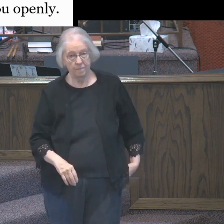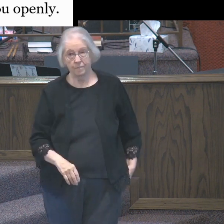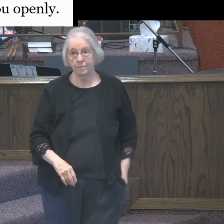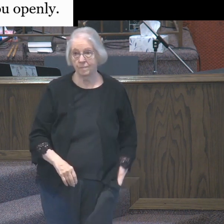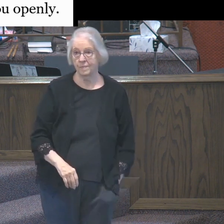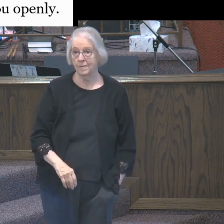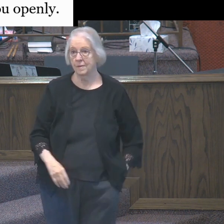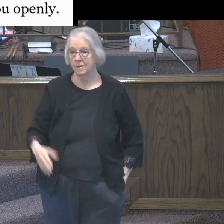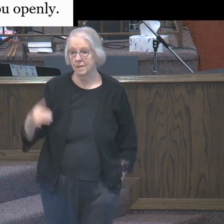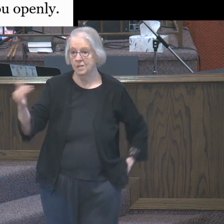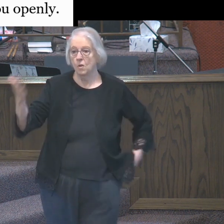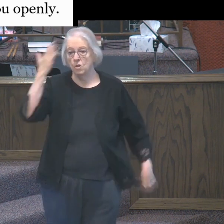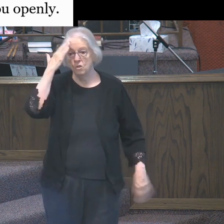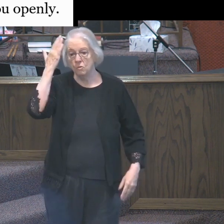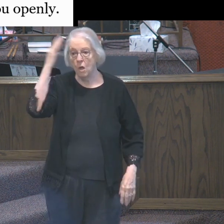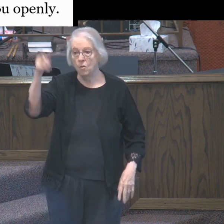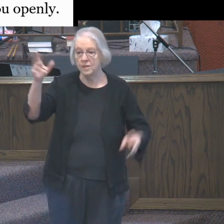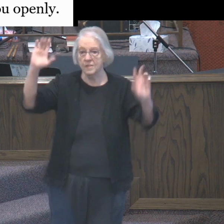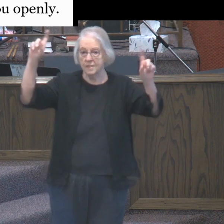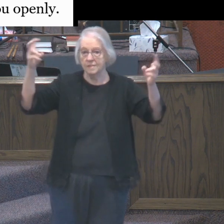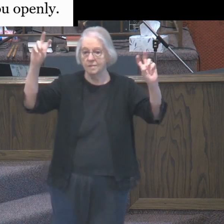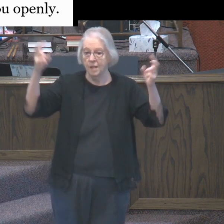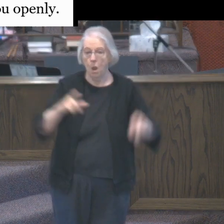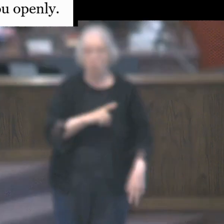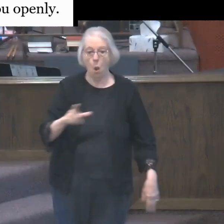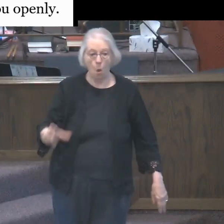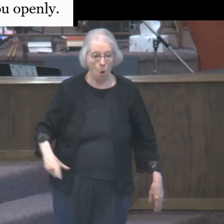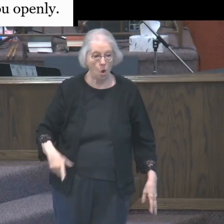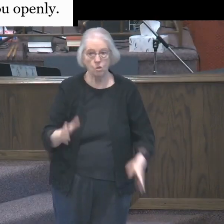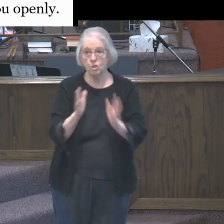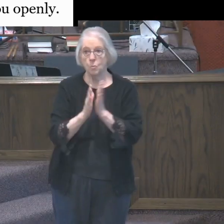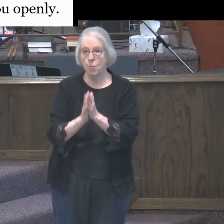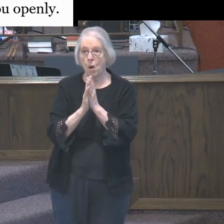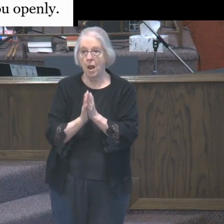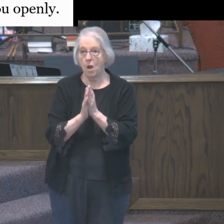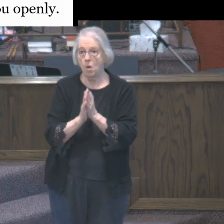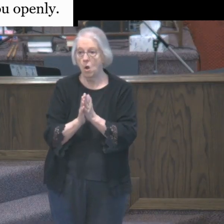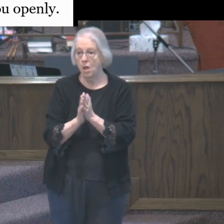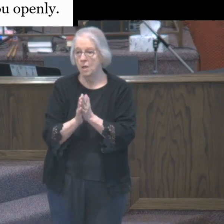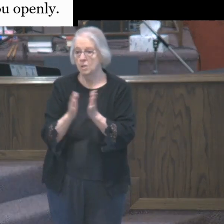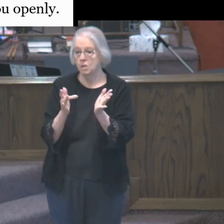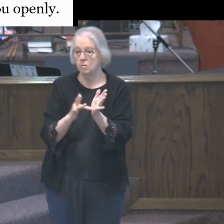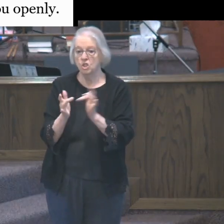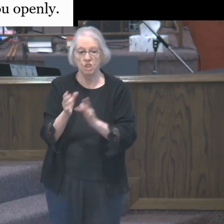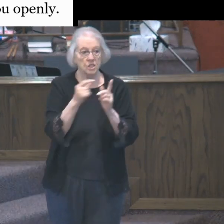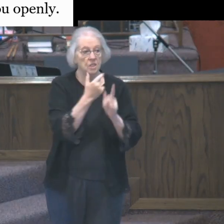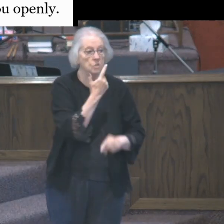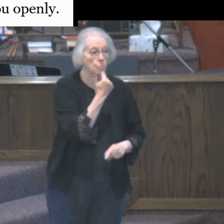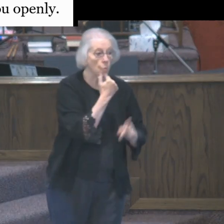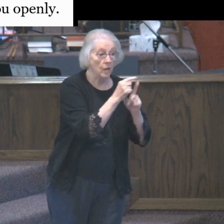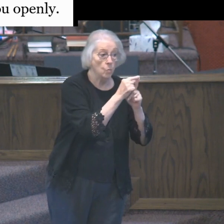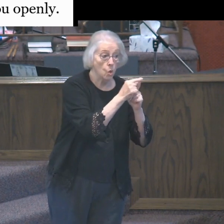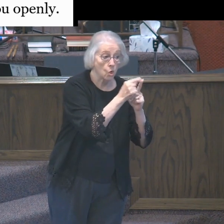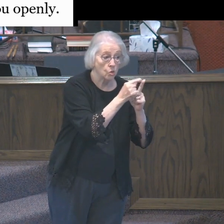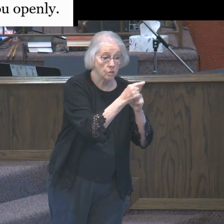pray, you shall not be like the hypocrites, for they love to pray standing in the synagogues and on the corners of the